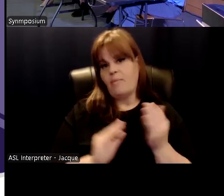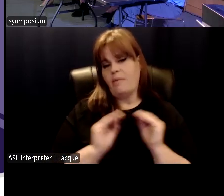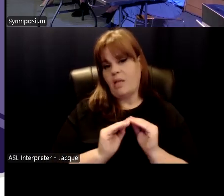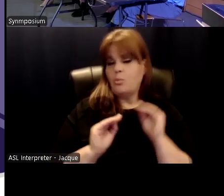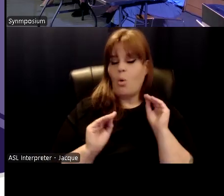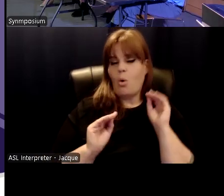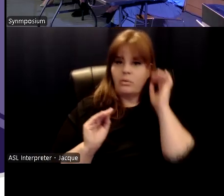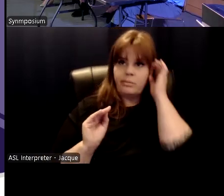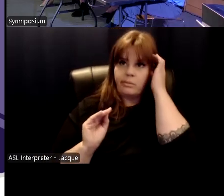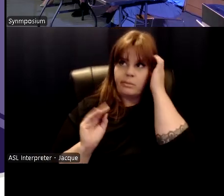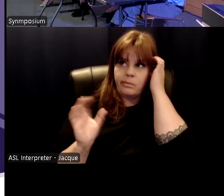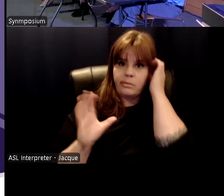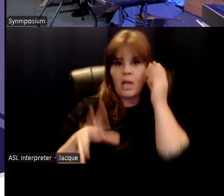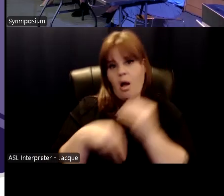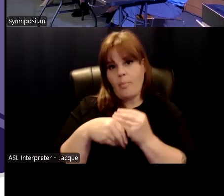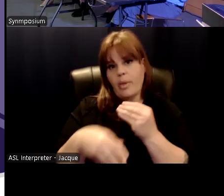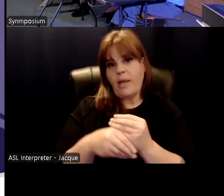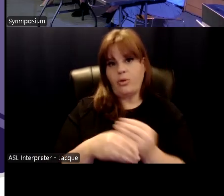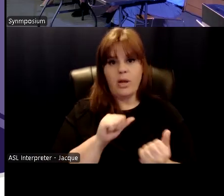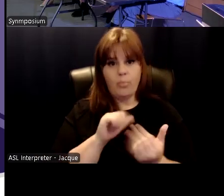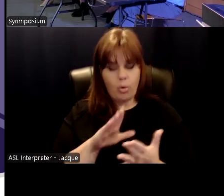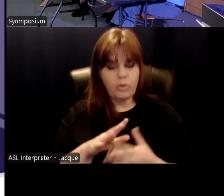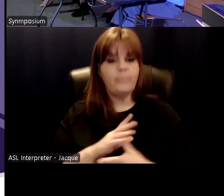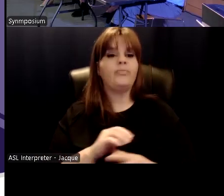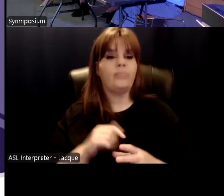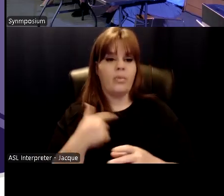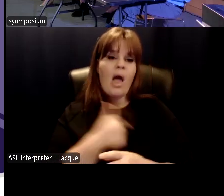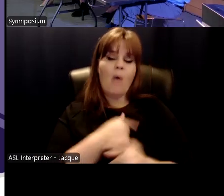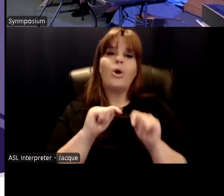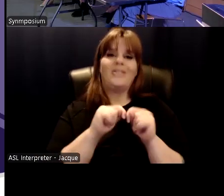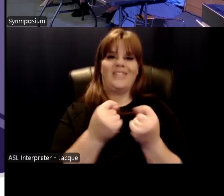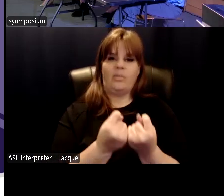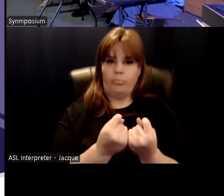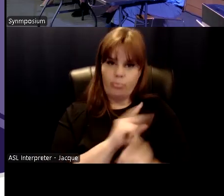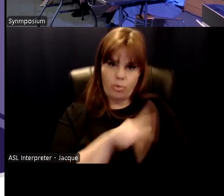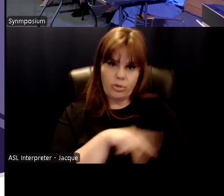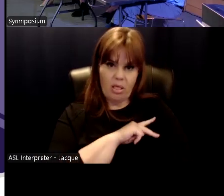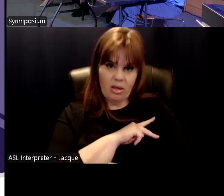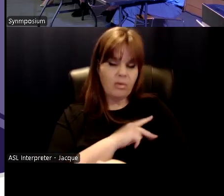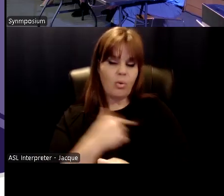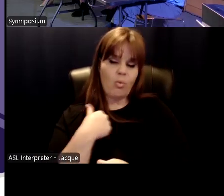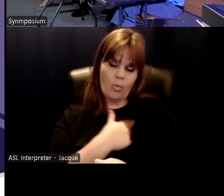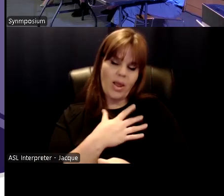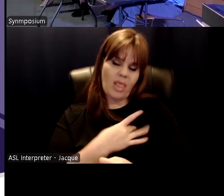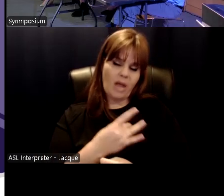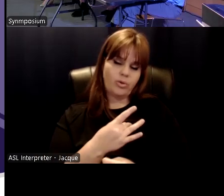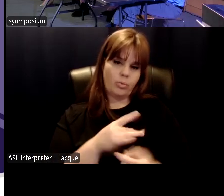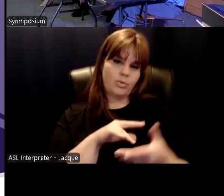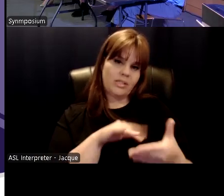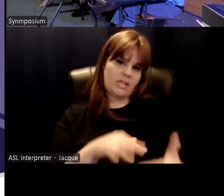and complementary approaches. So our team, personally, we like to study those right now.